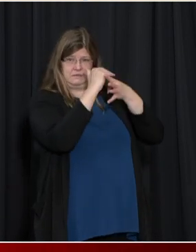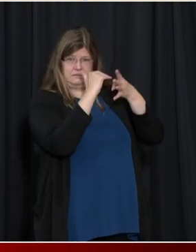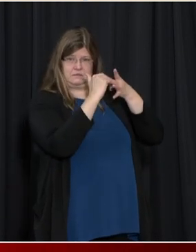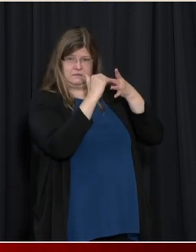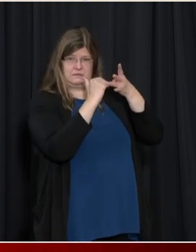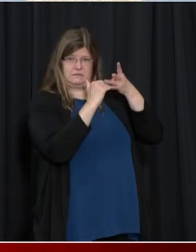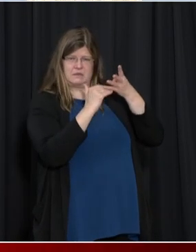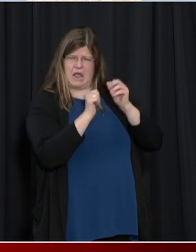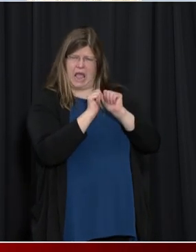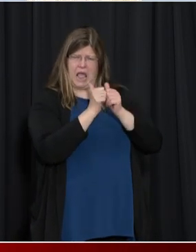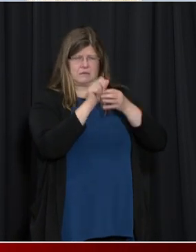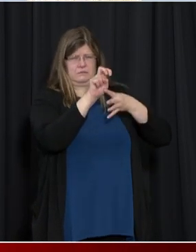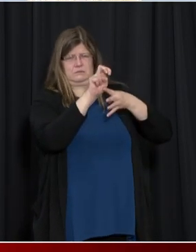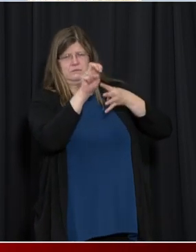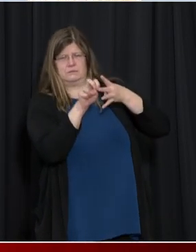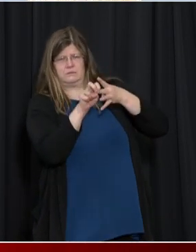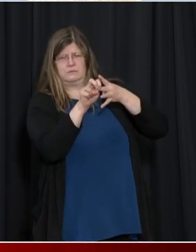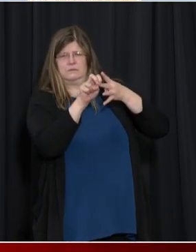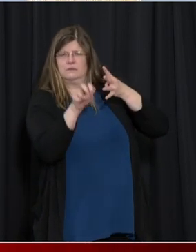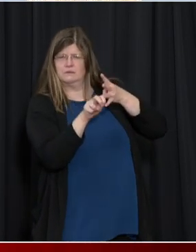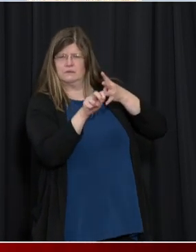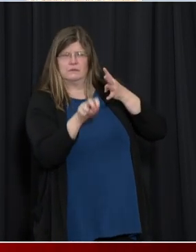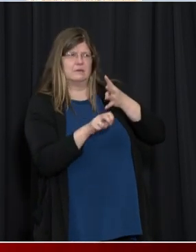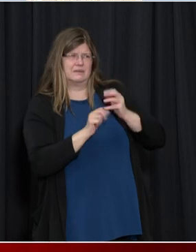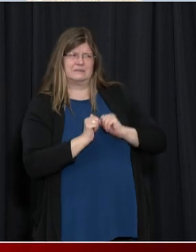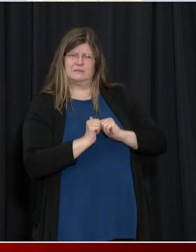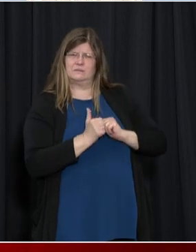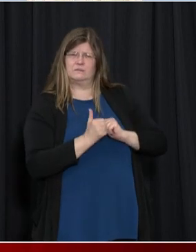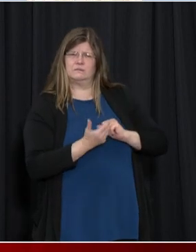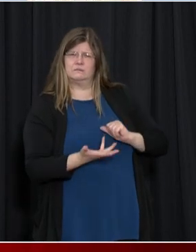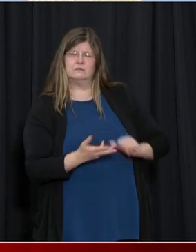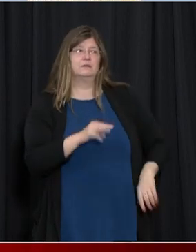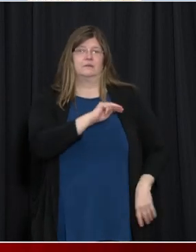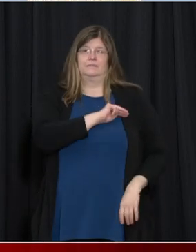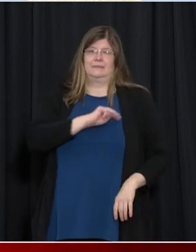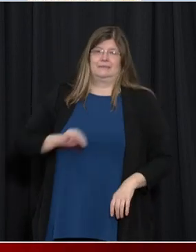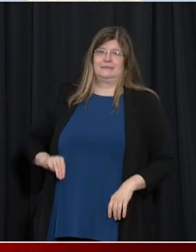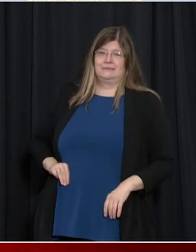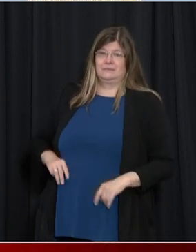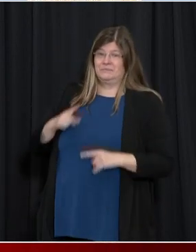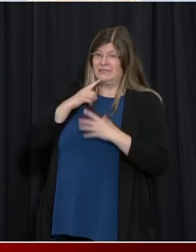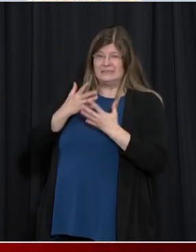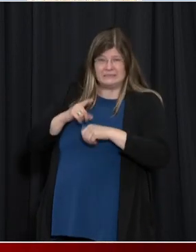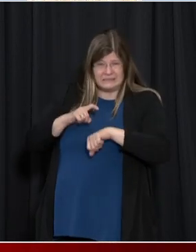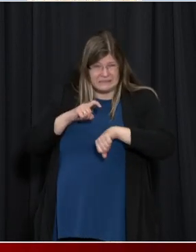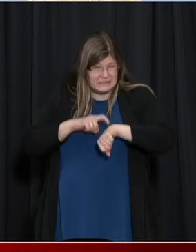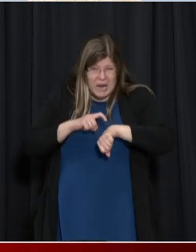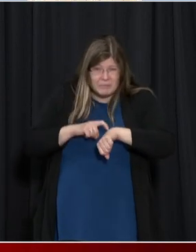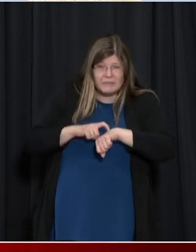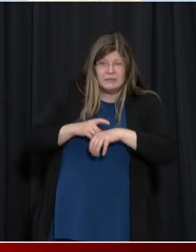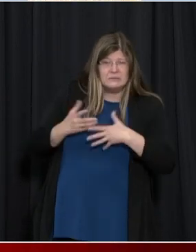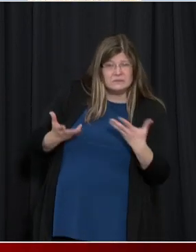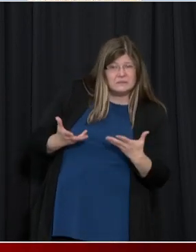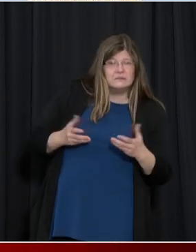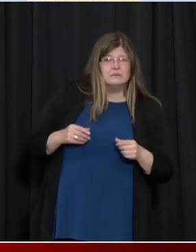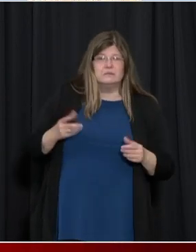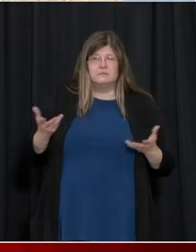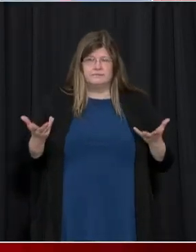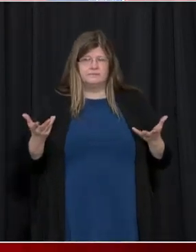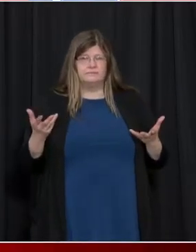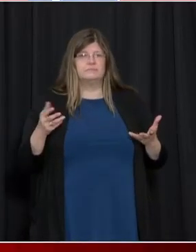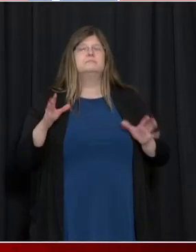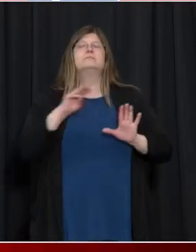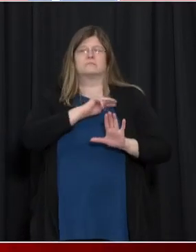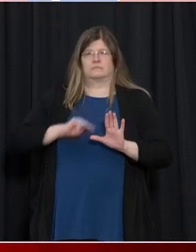know yet? We do. And let me just say this, that the committee has